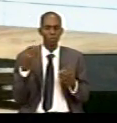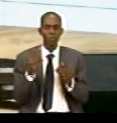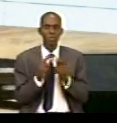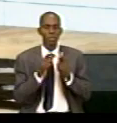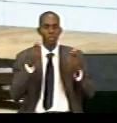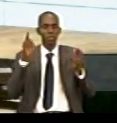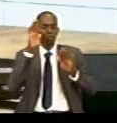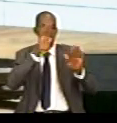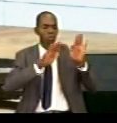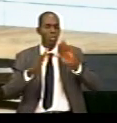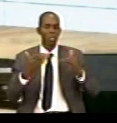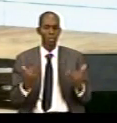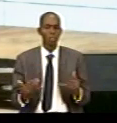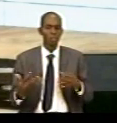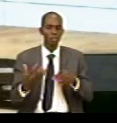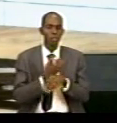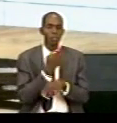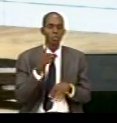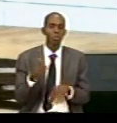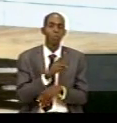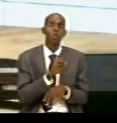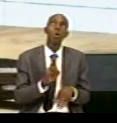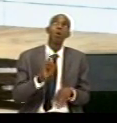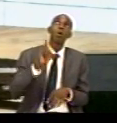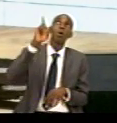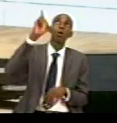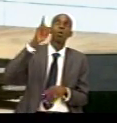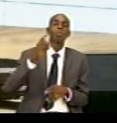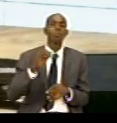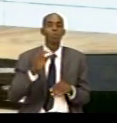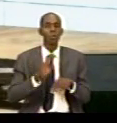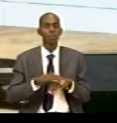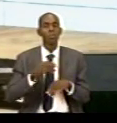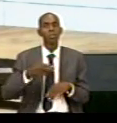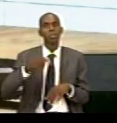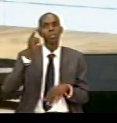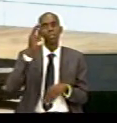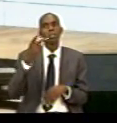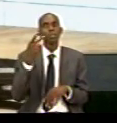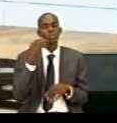you up on high. We're told in